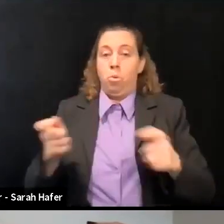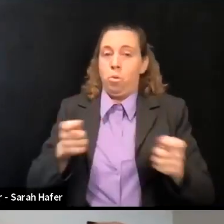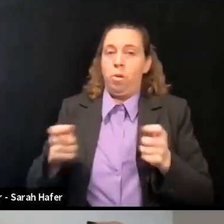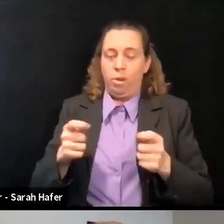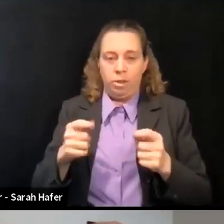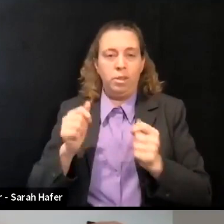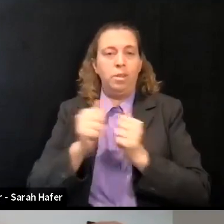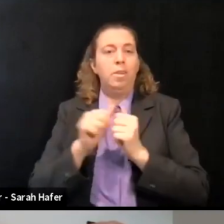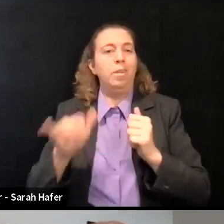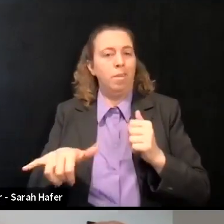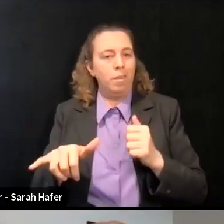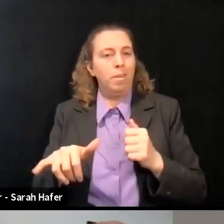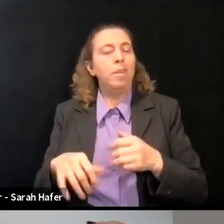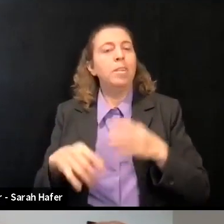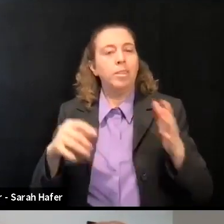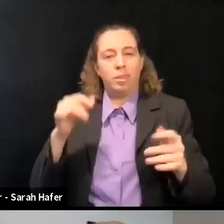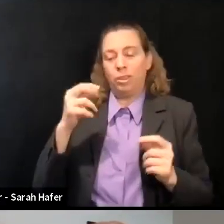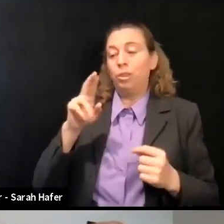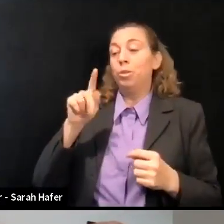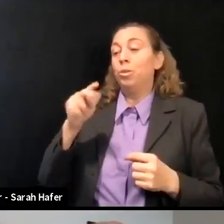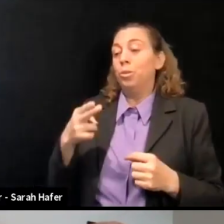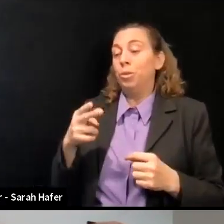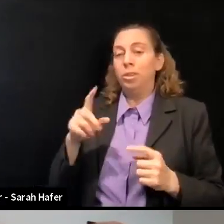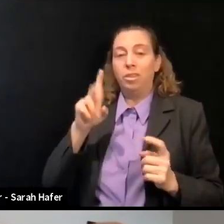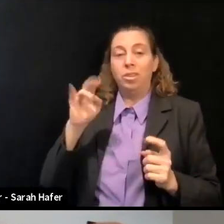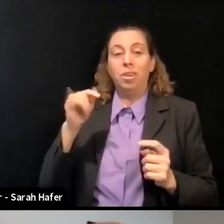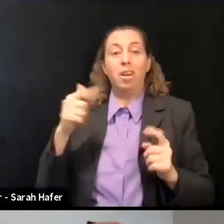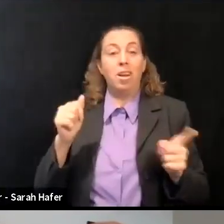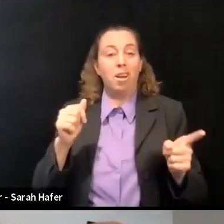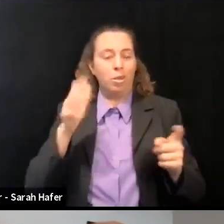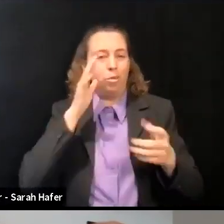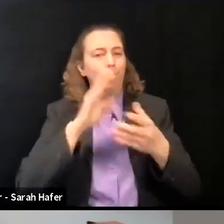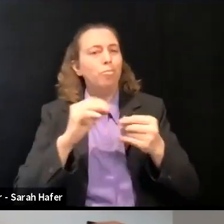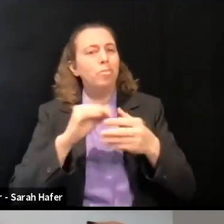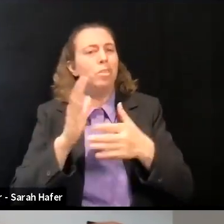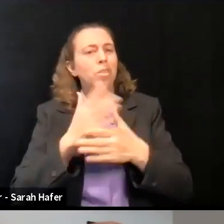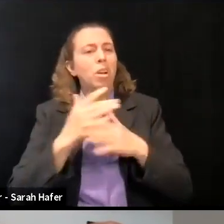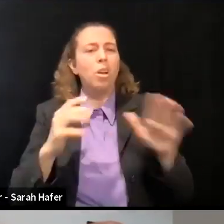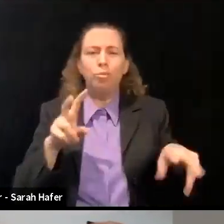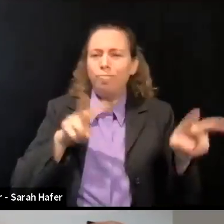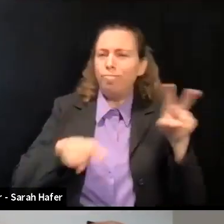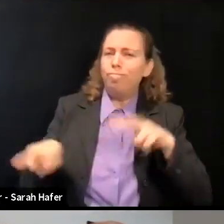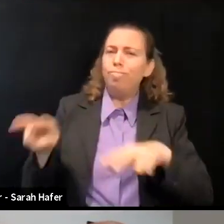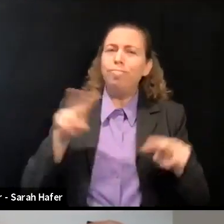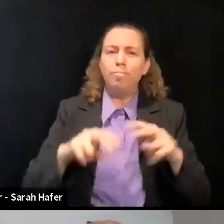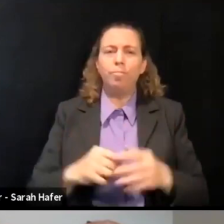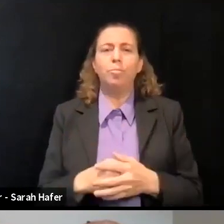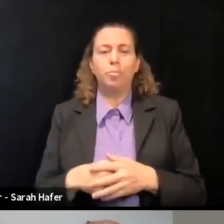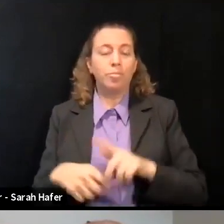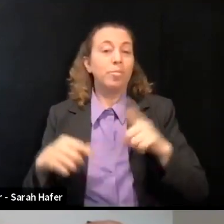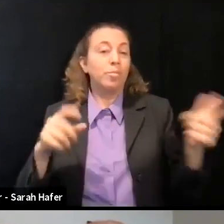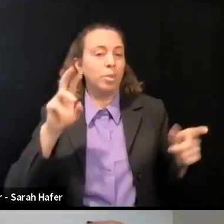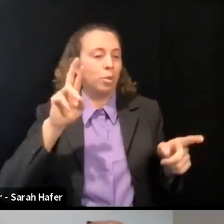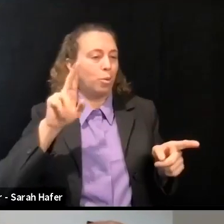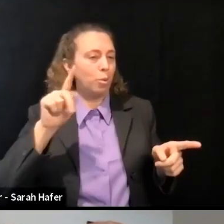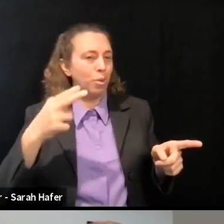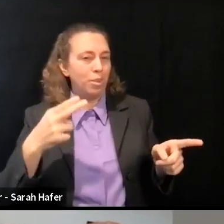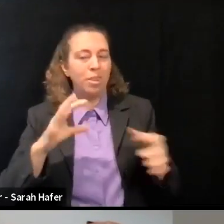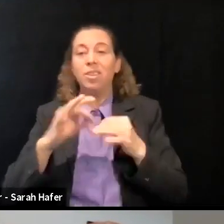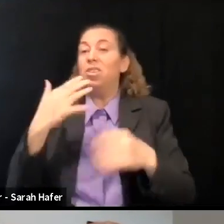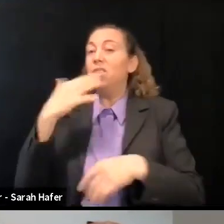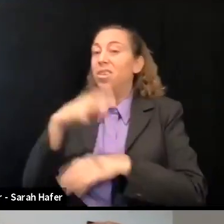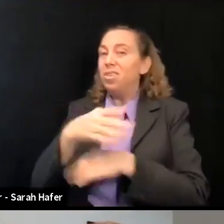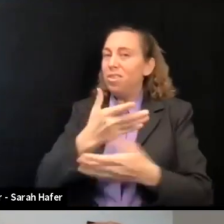of your reflections and observations. Thank you. Thank you, Dr. Cary, and good afternoon, everyone. Thank you, OHA, for